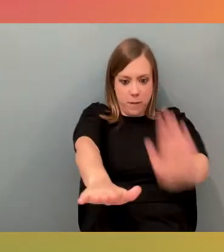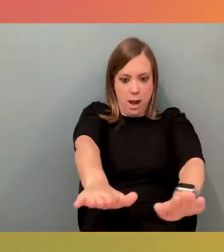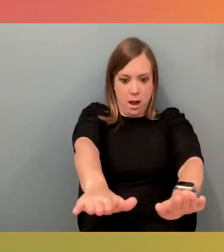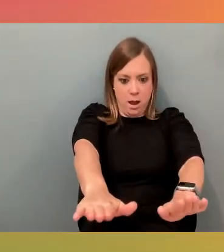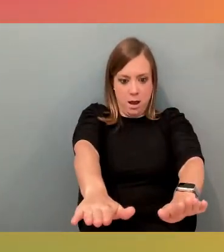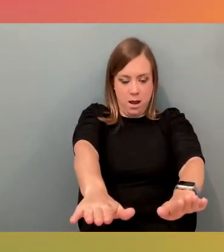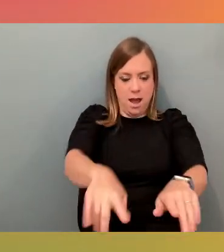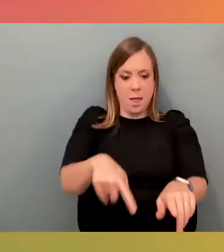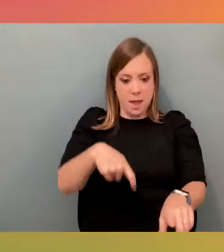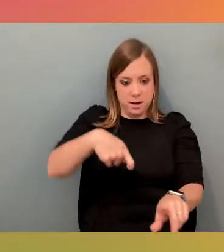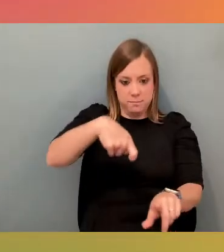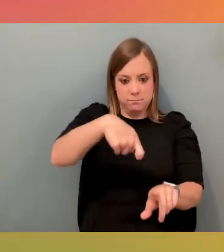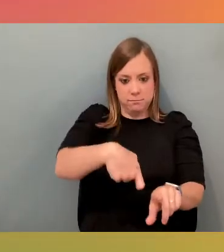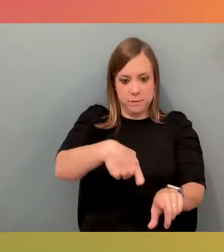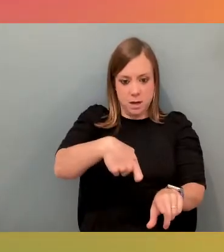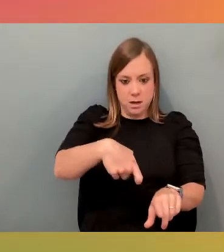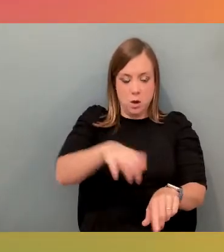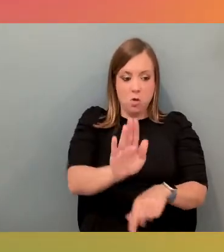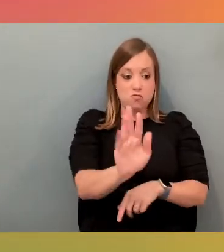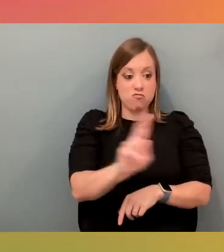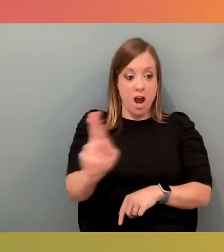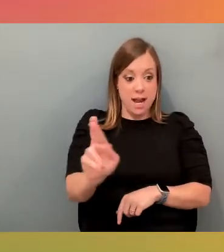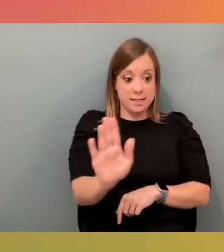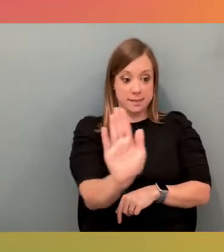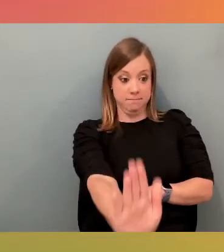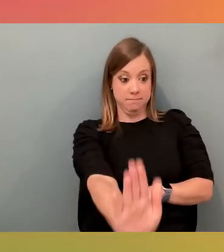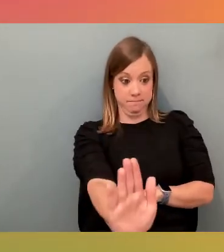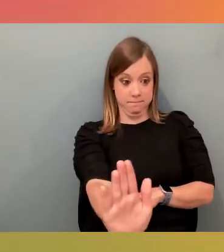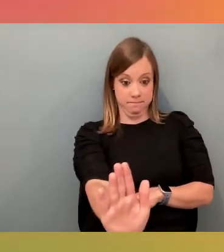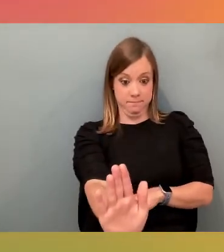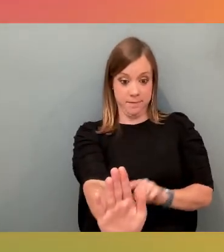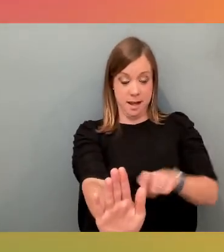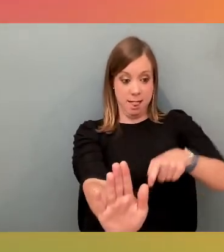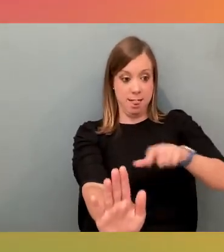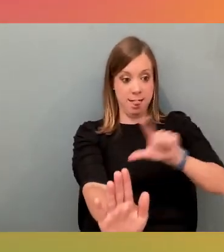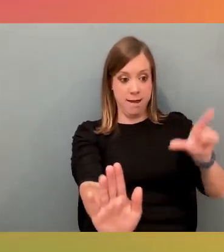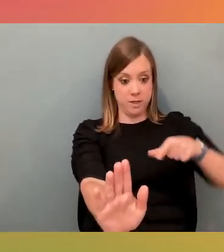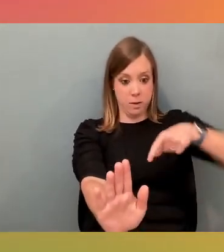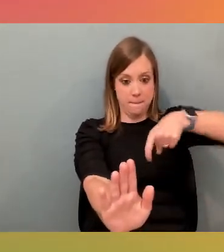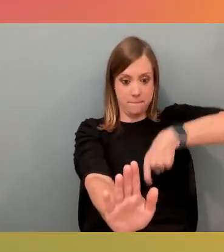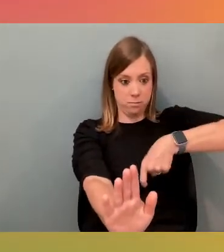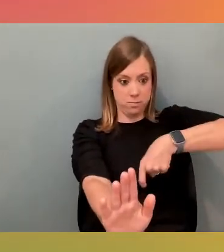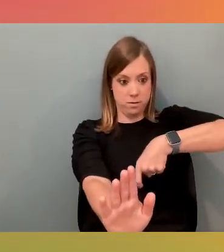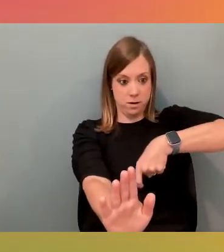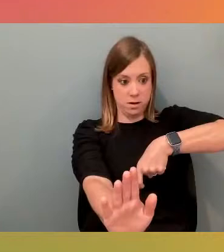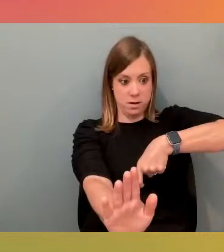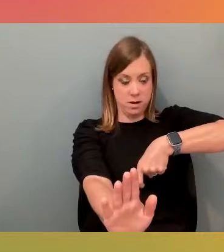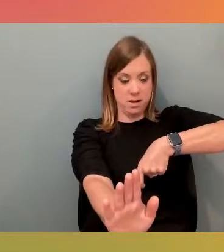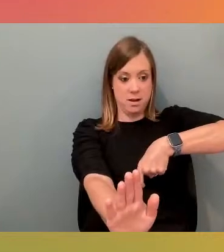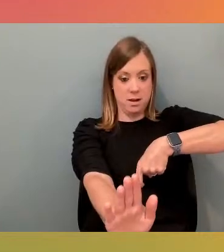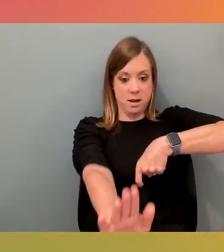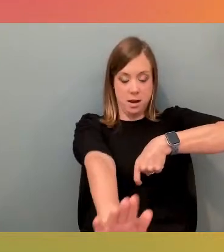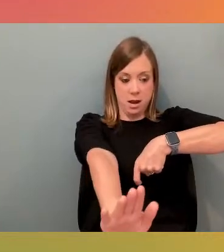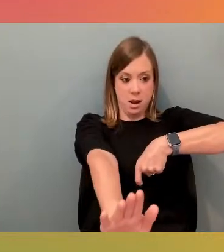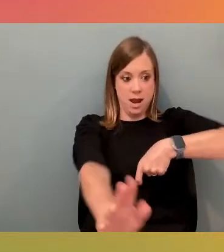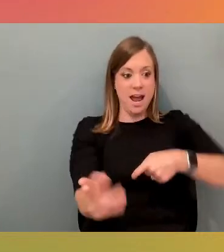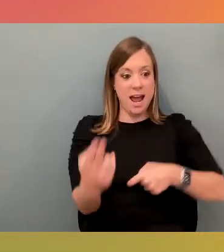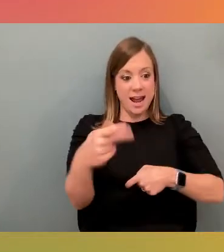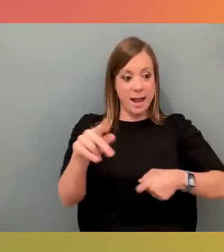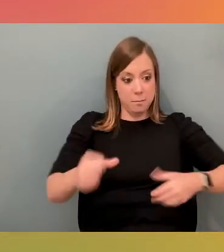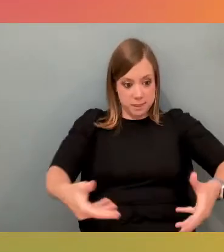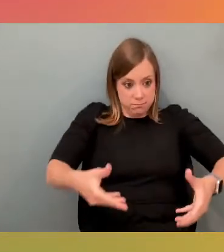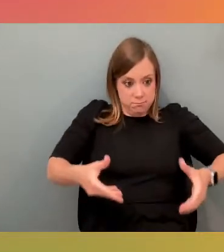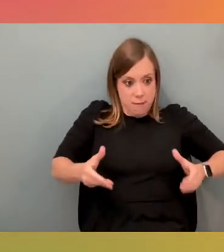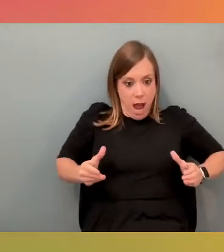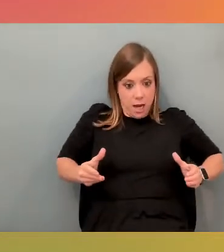split. Right toes are flexed. Draw that left hip back. Inhale, long spine, and exhale, fold over that